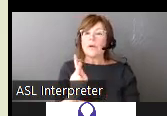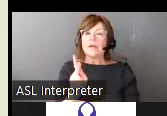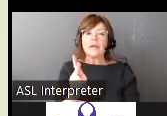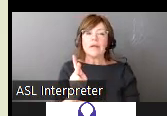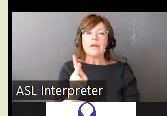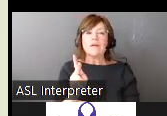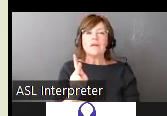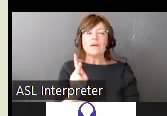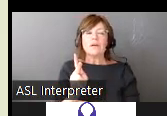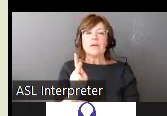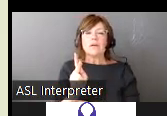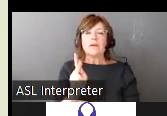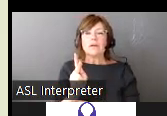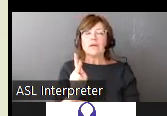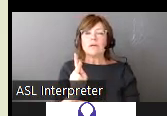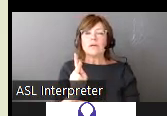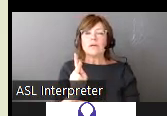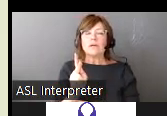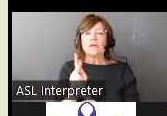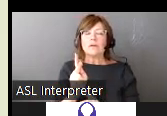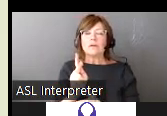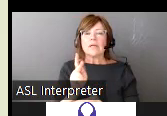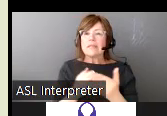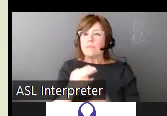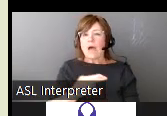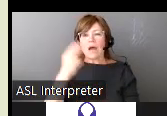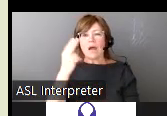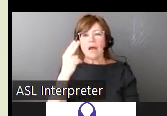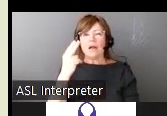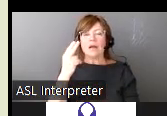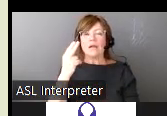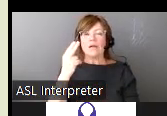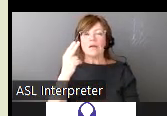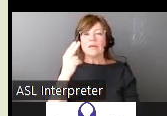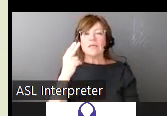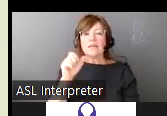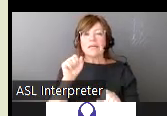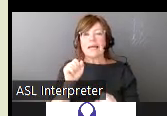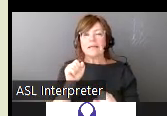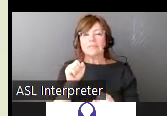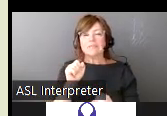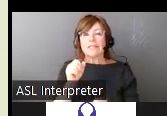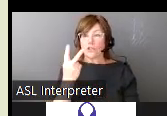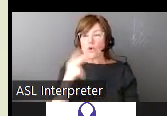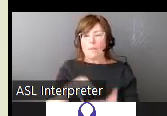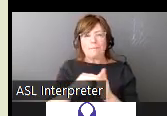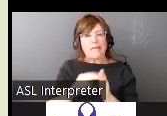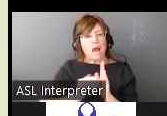rating score higher than 2 were classified as very frequent or important.